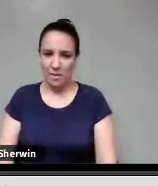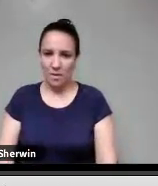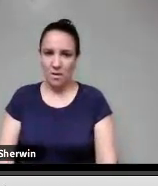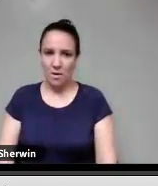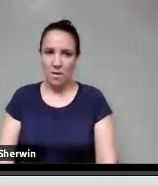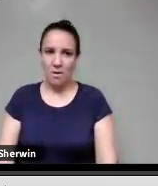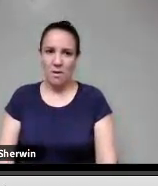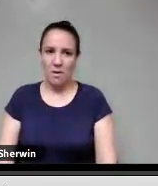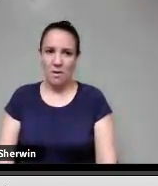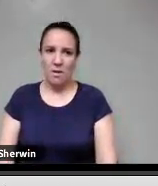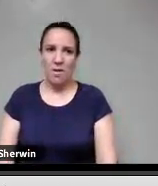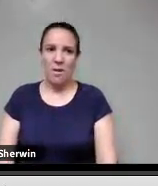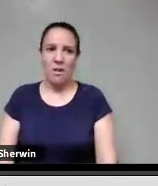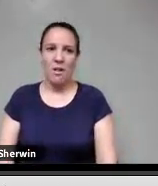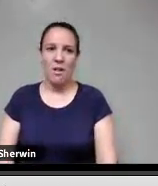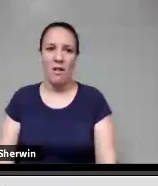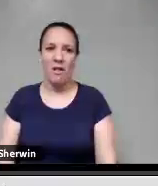everyone's job.